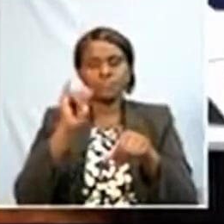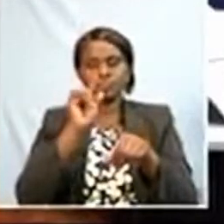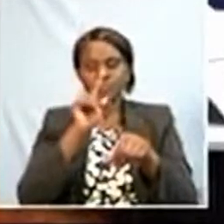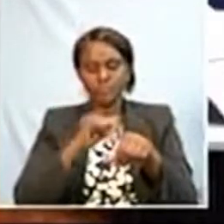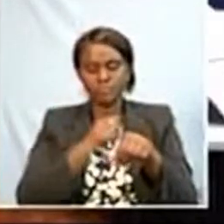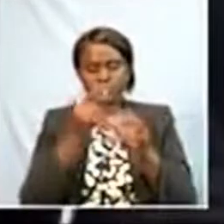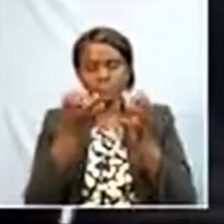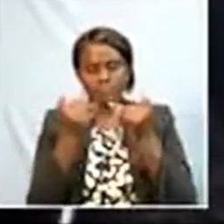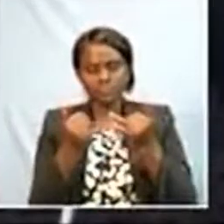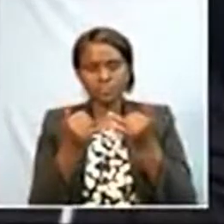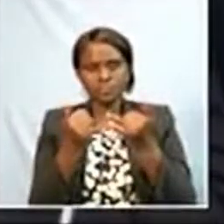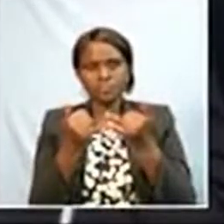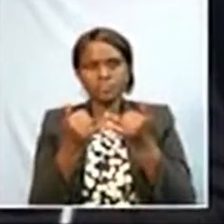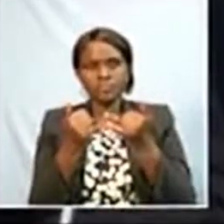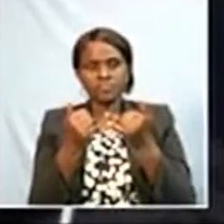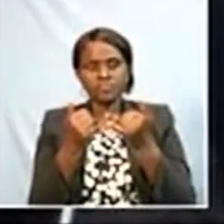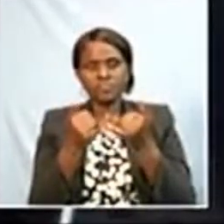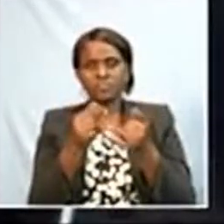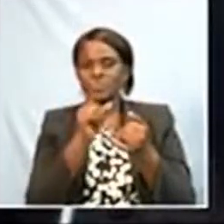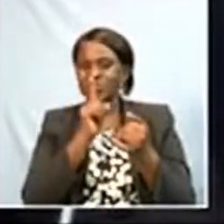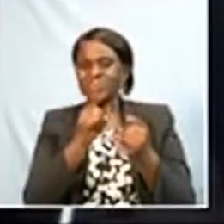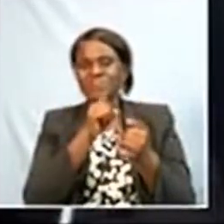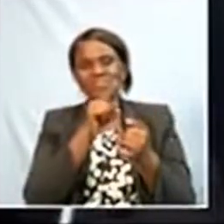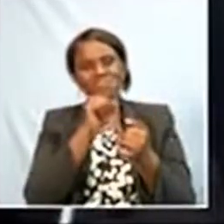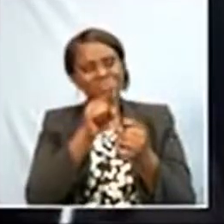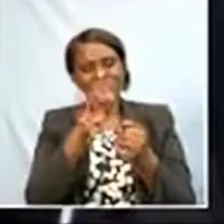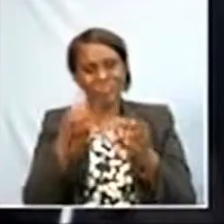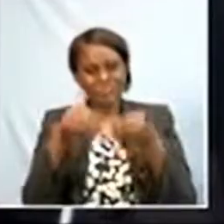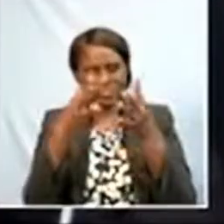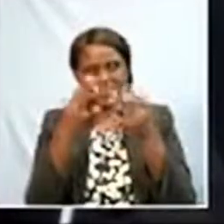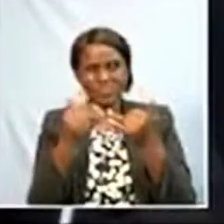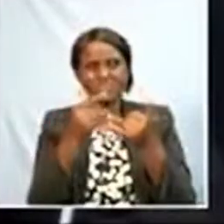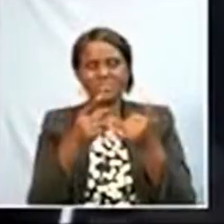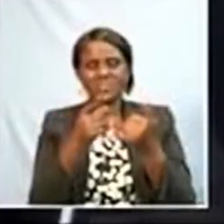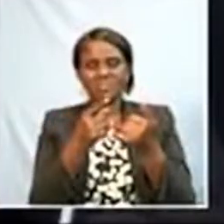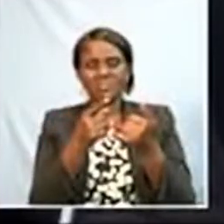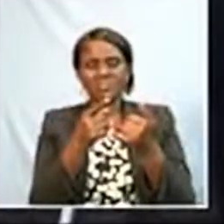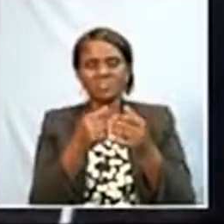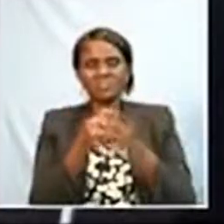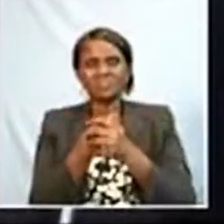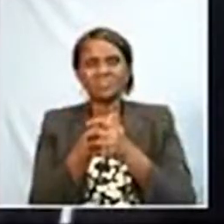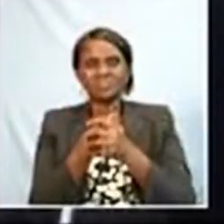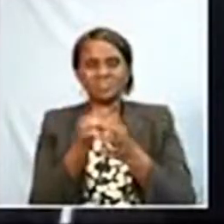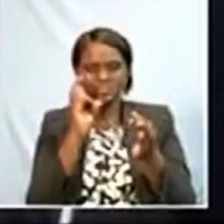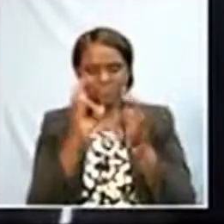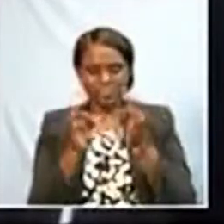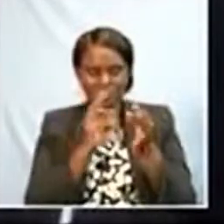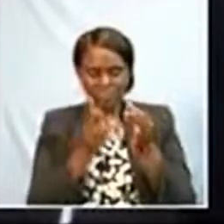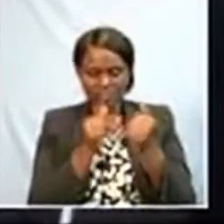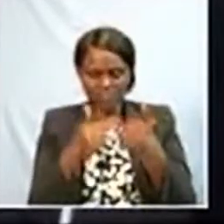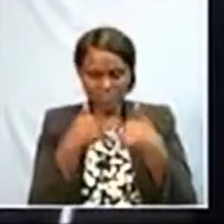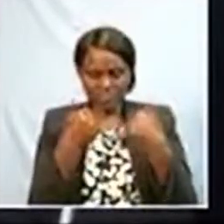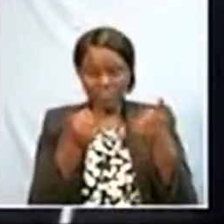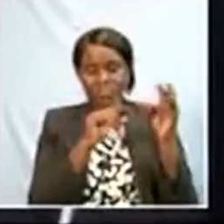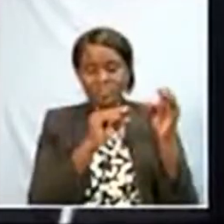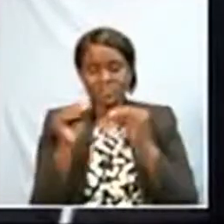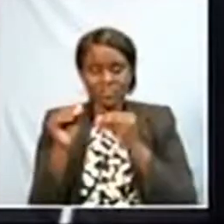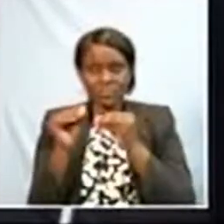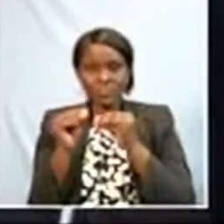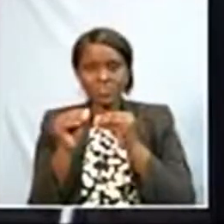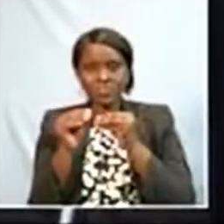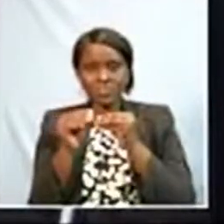want, it's a real mess, so we shall give yes. synopsis. If we go to